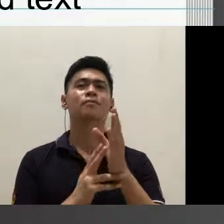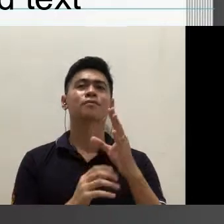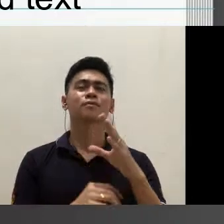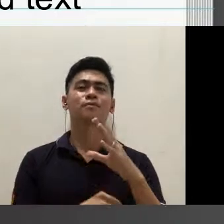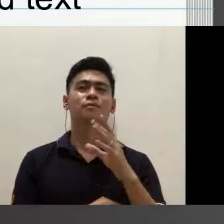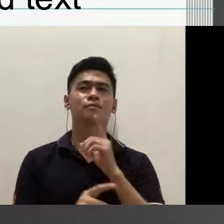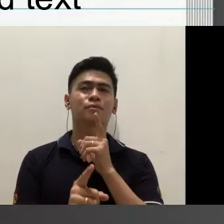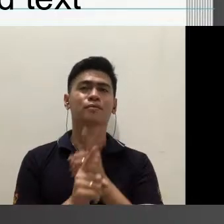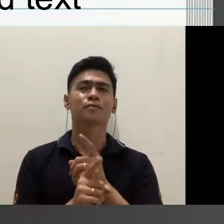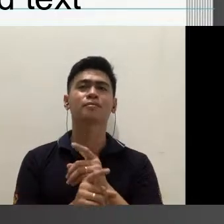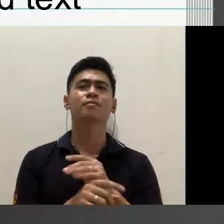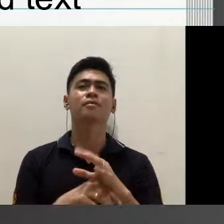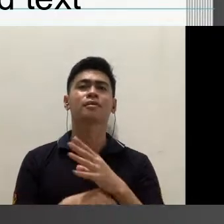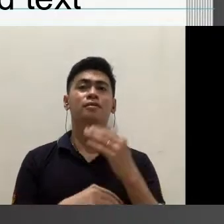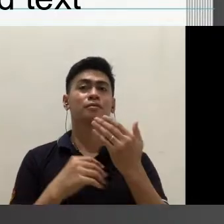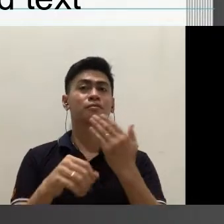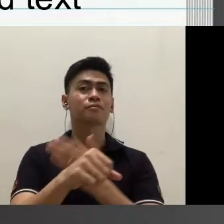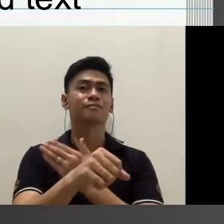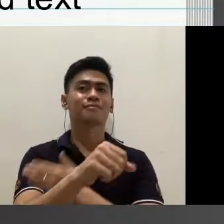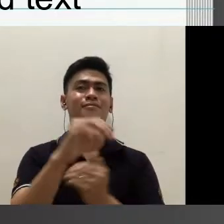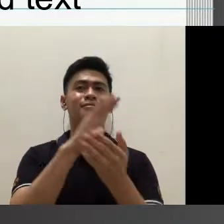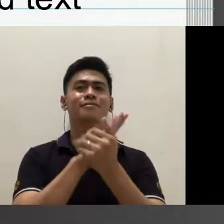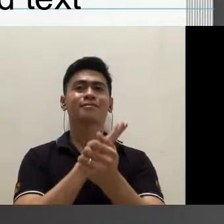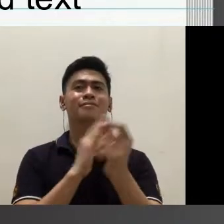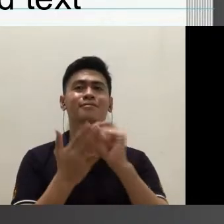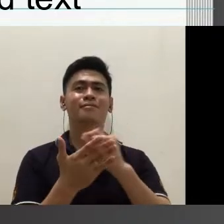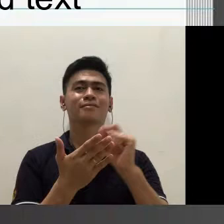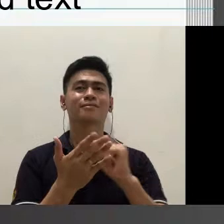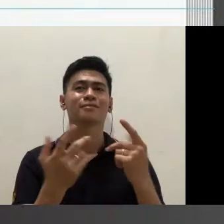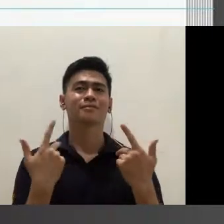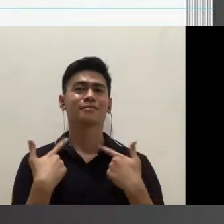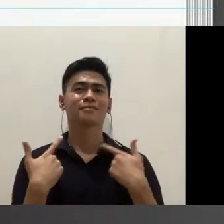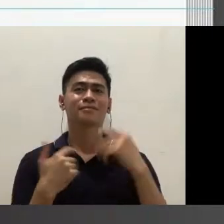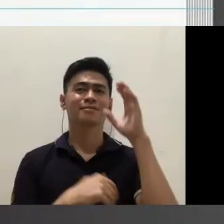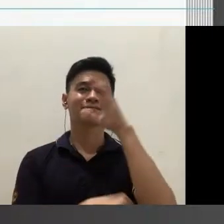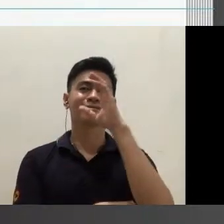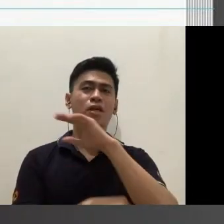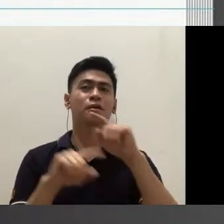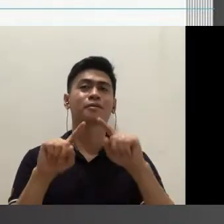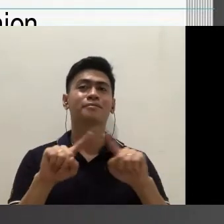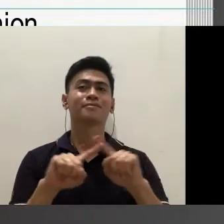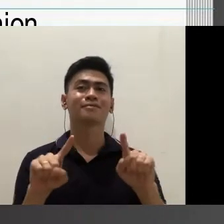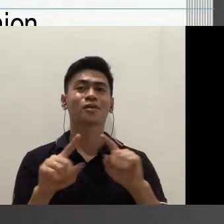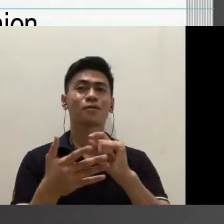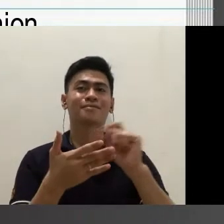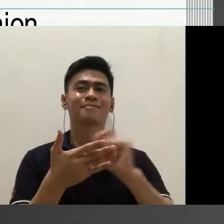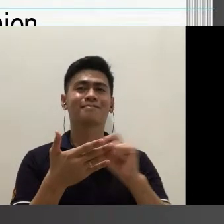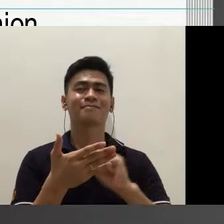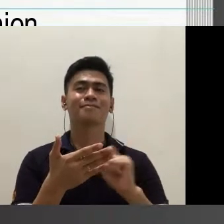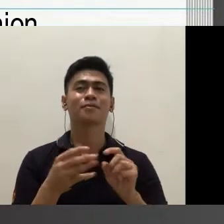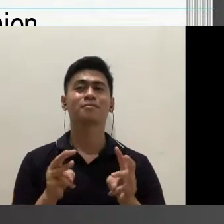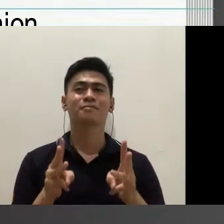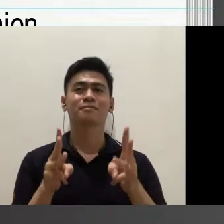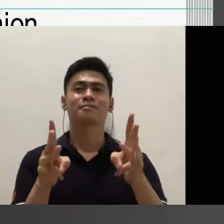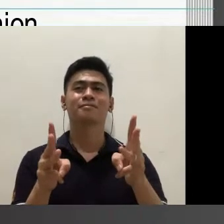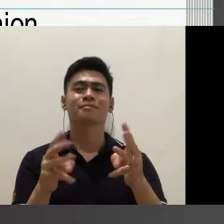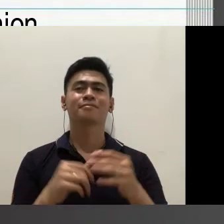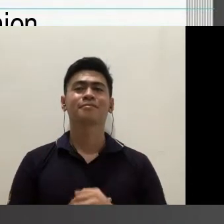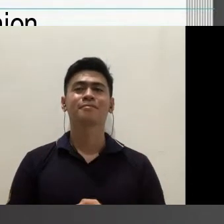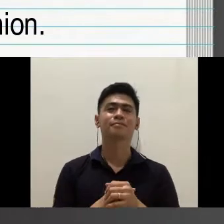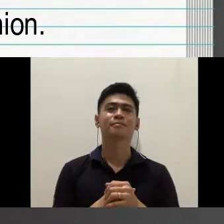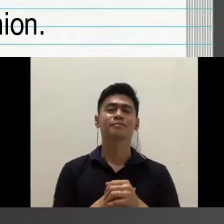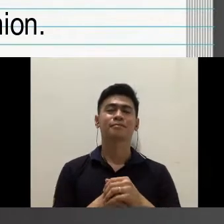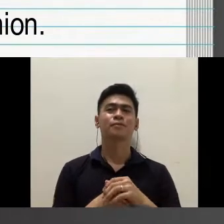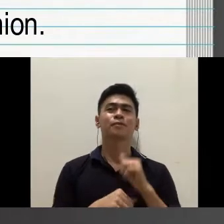through well-constructed text. And to develop our skills in writing, we have to explore the different